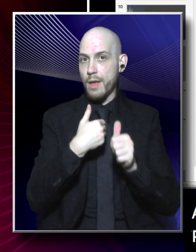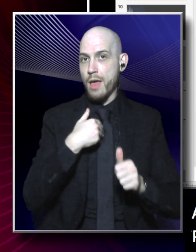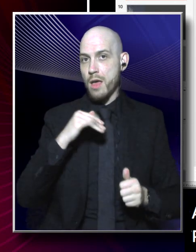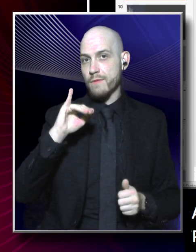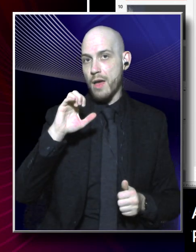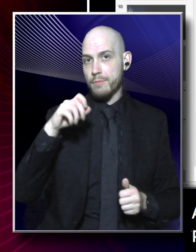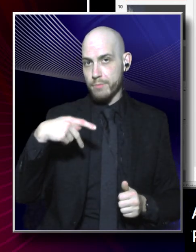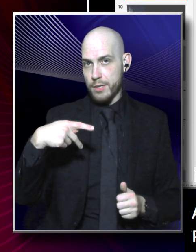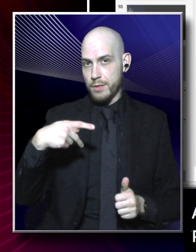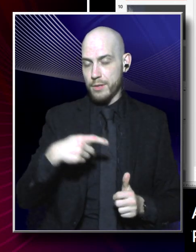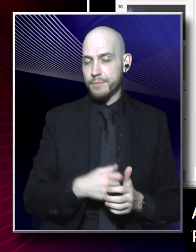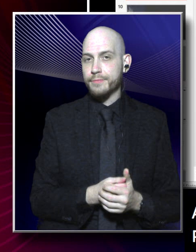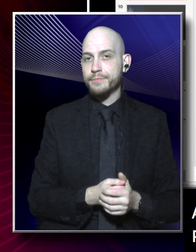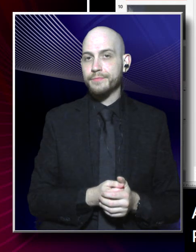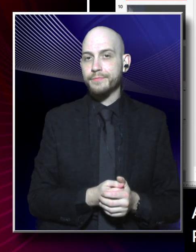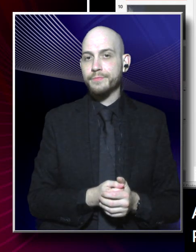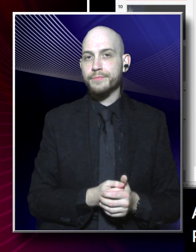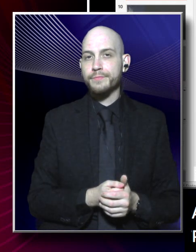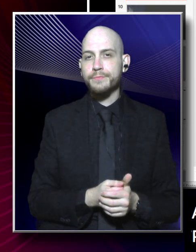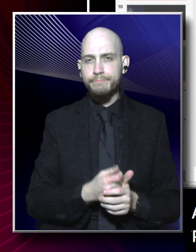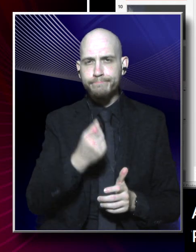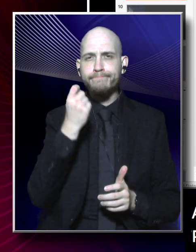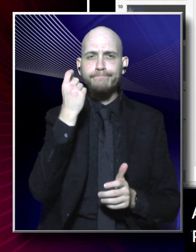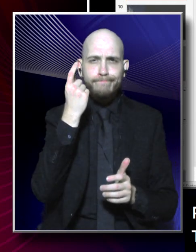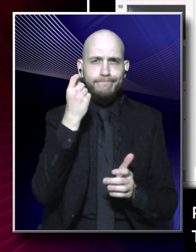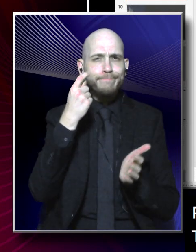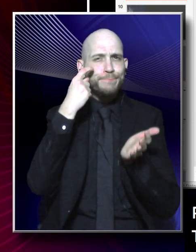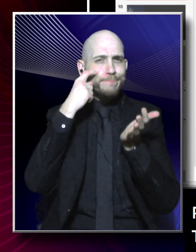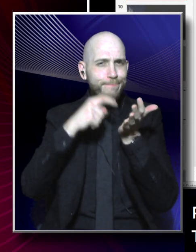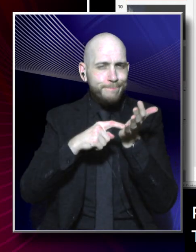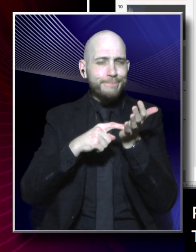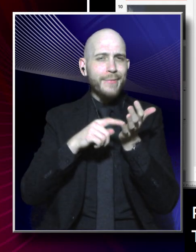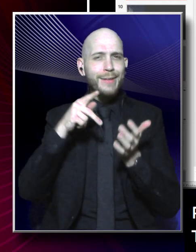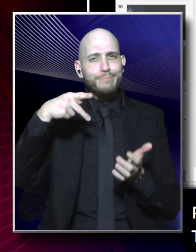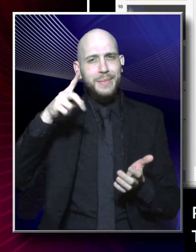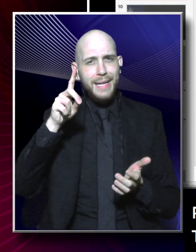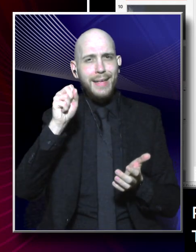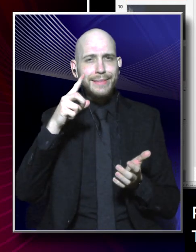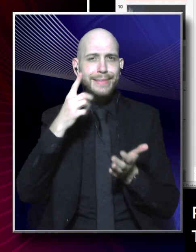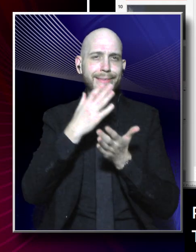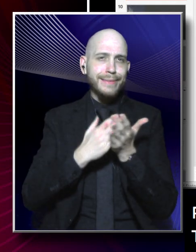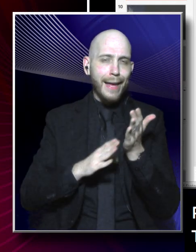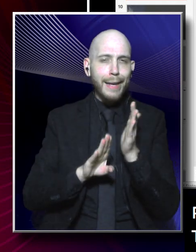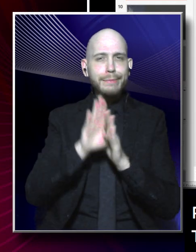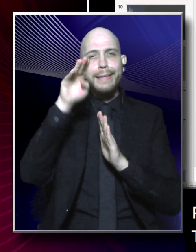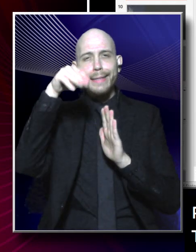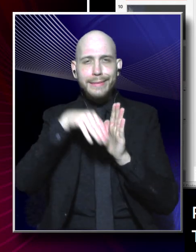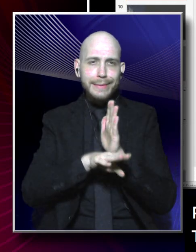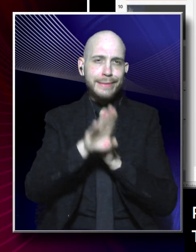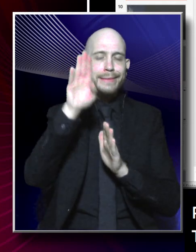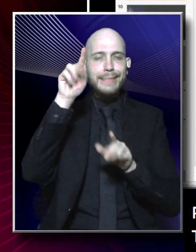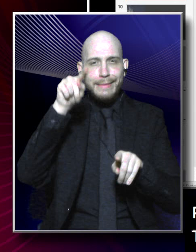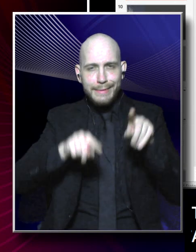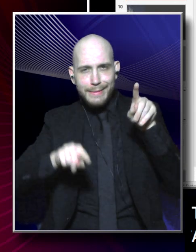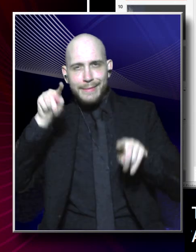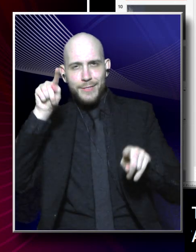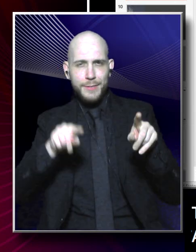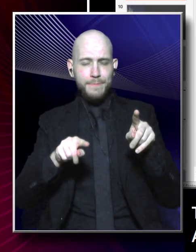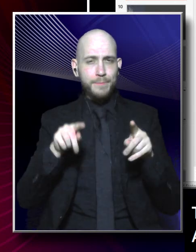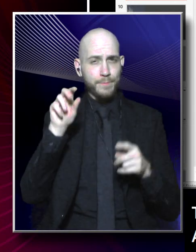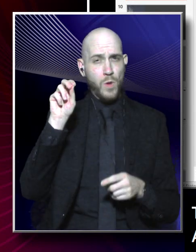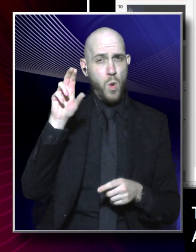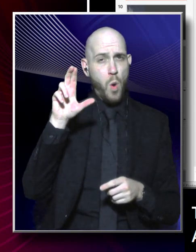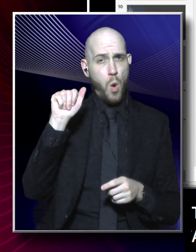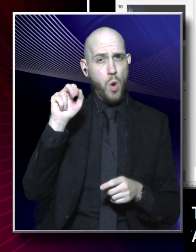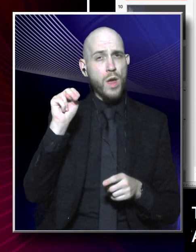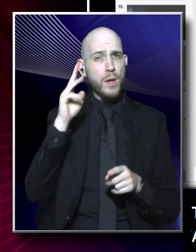And with this, you could see that there's a little bit of ups and downs with this data, and Oren's going to talk about that in